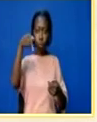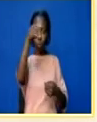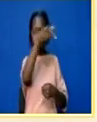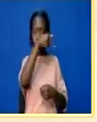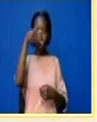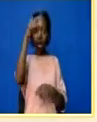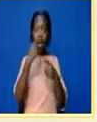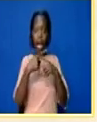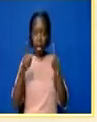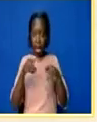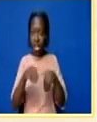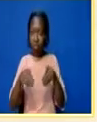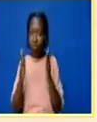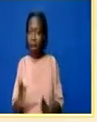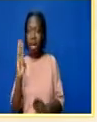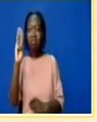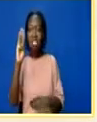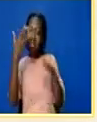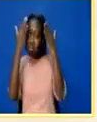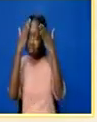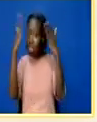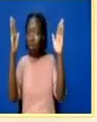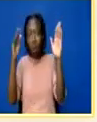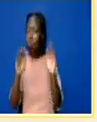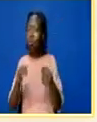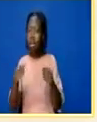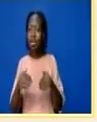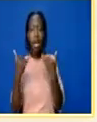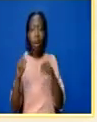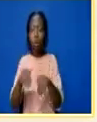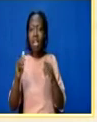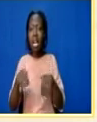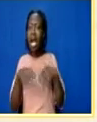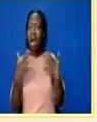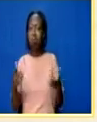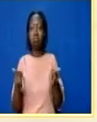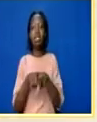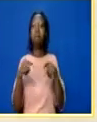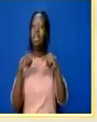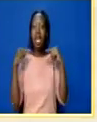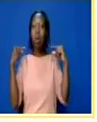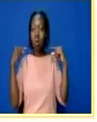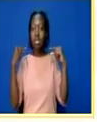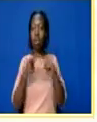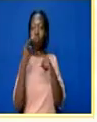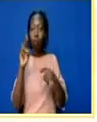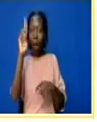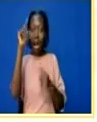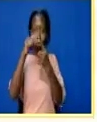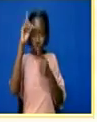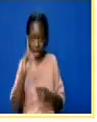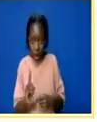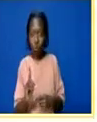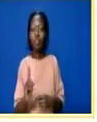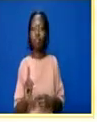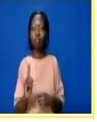B didn't know how to cultivate that. So he cultivated... Like me. Yes. Losing the soil. Top to bottom. Yes.